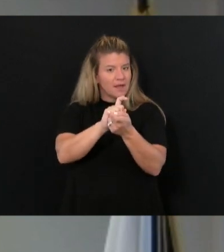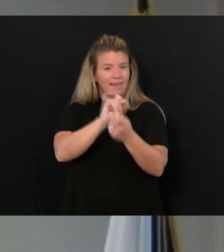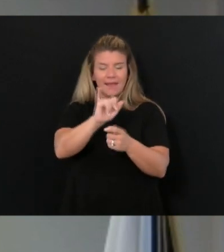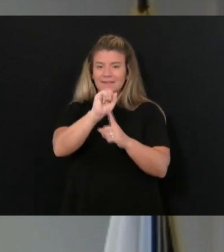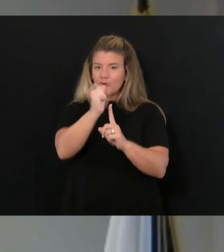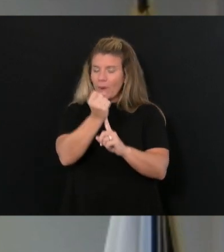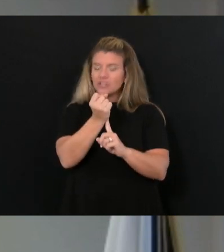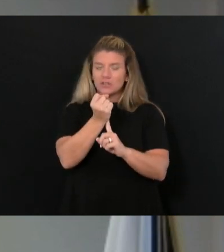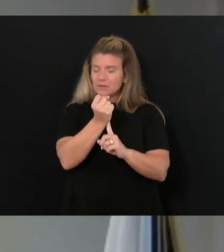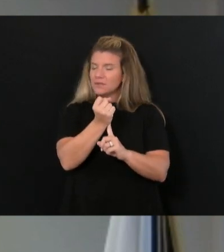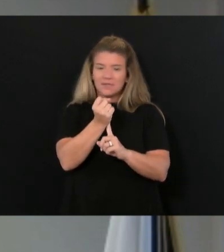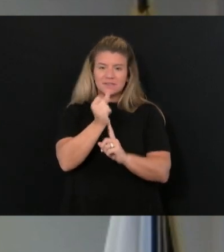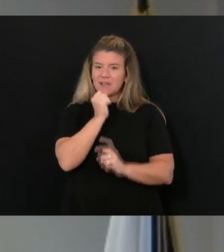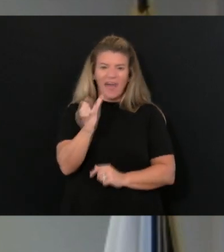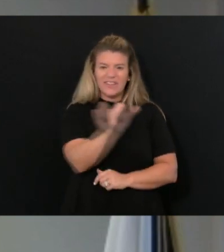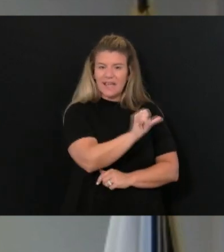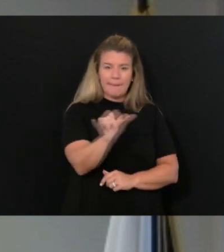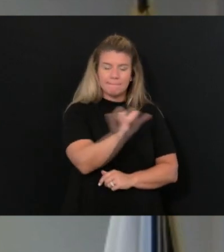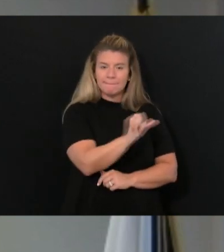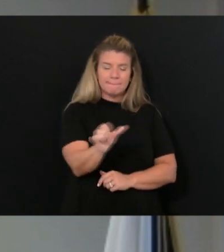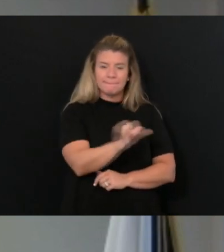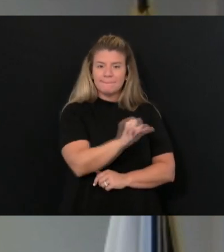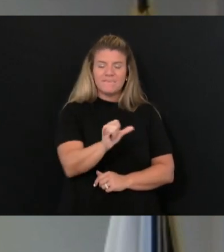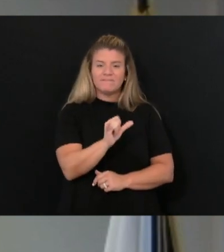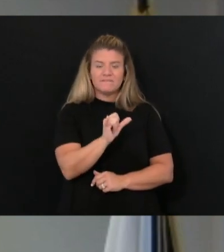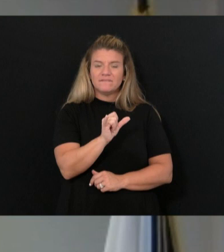situation somewhat with regard to